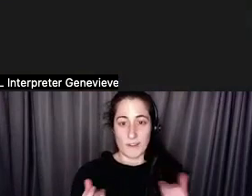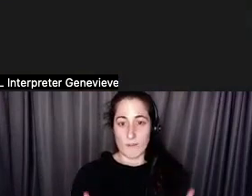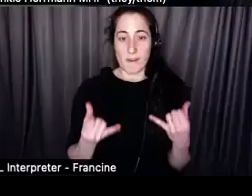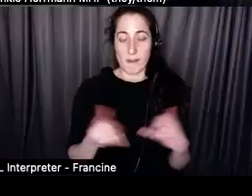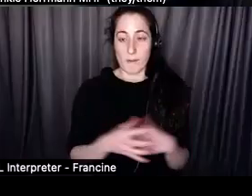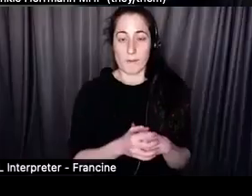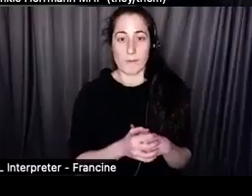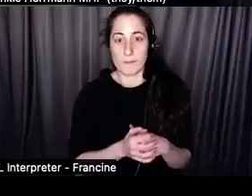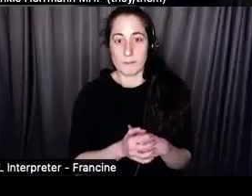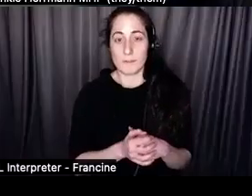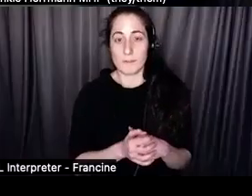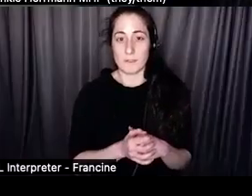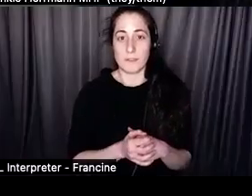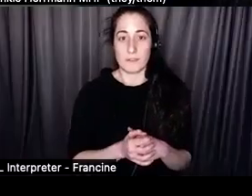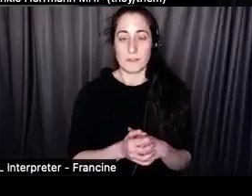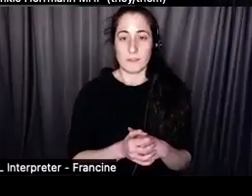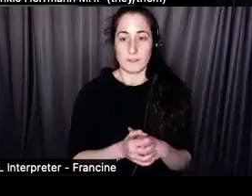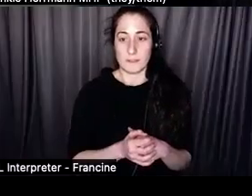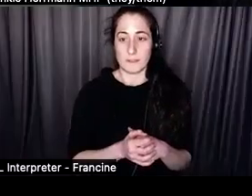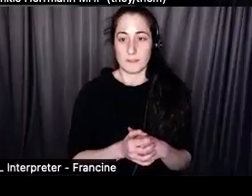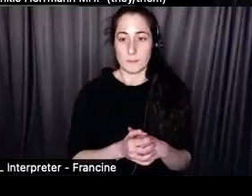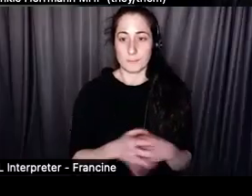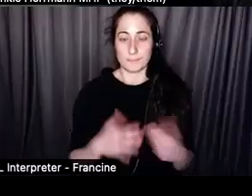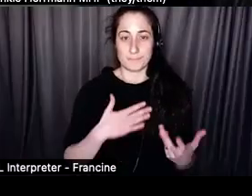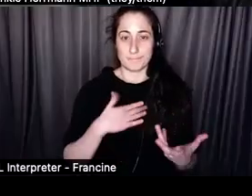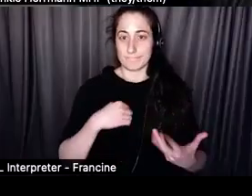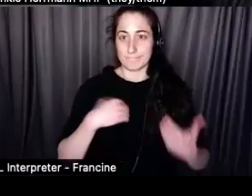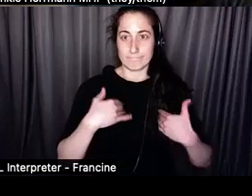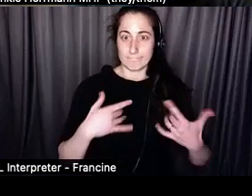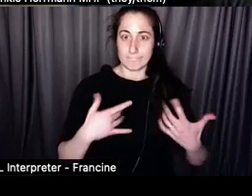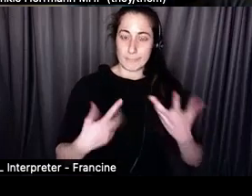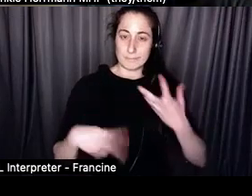my kind of question bank.